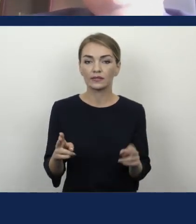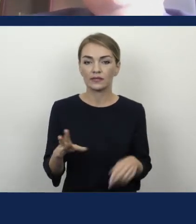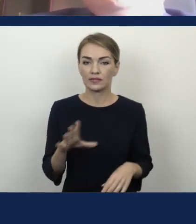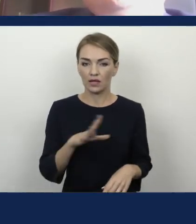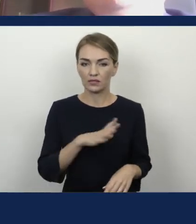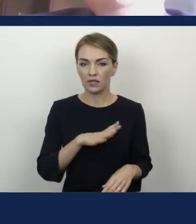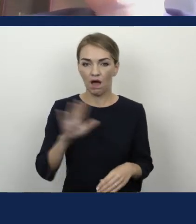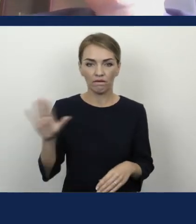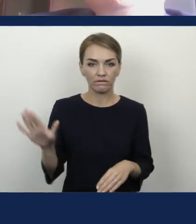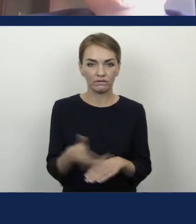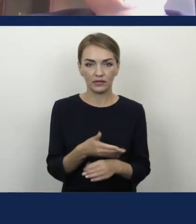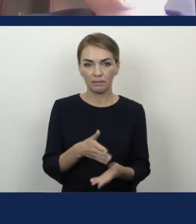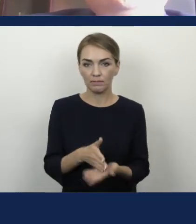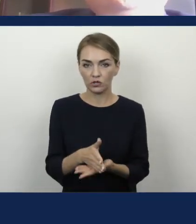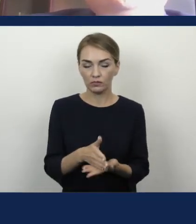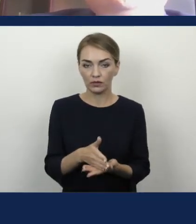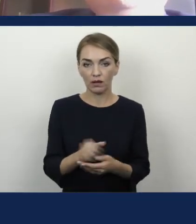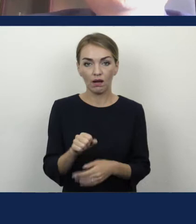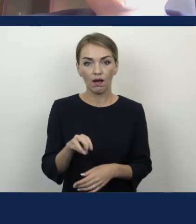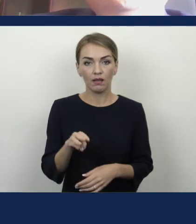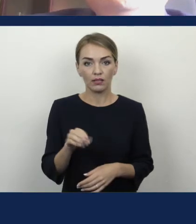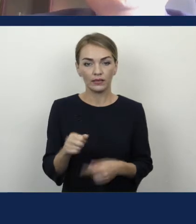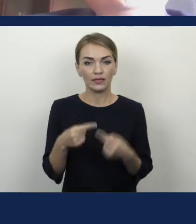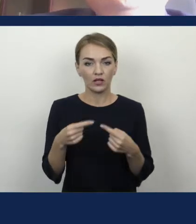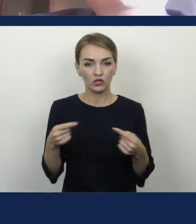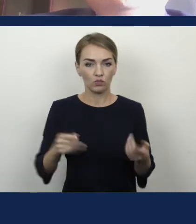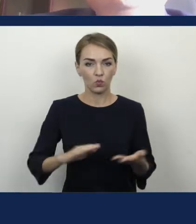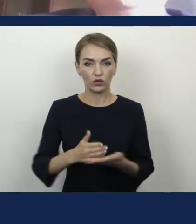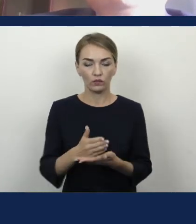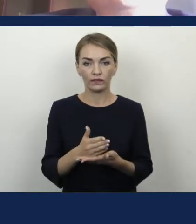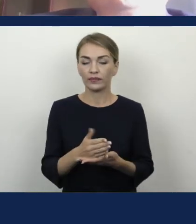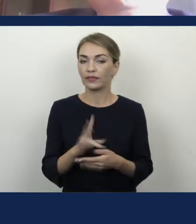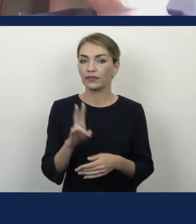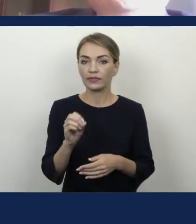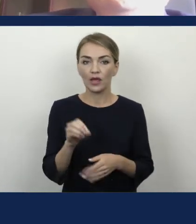broke the oaths and violated the